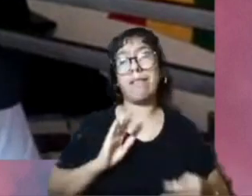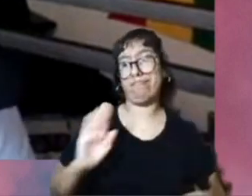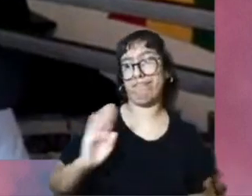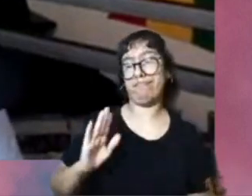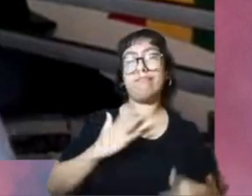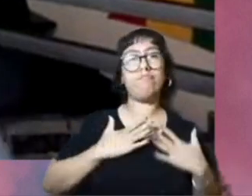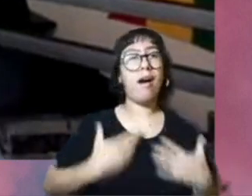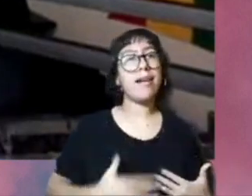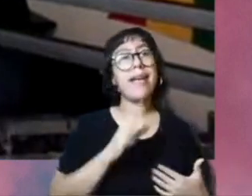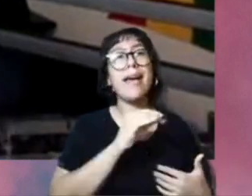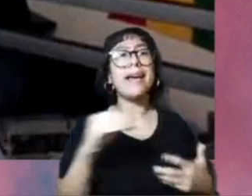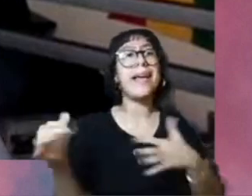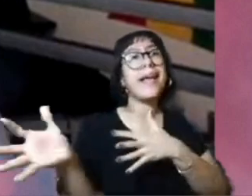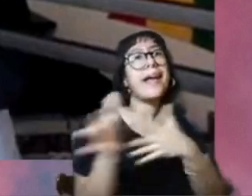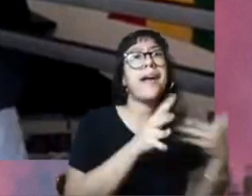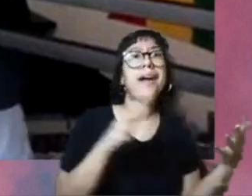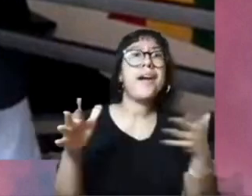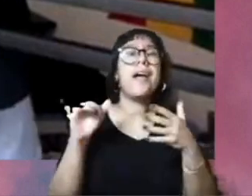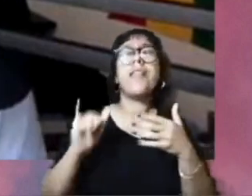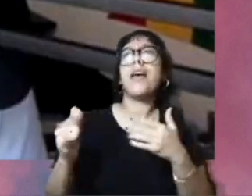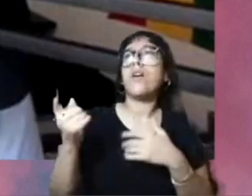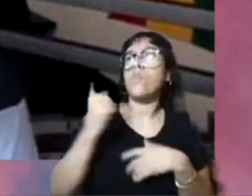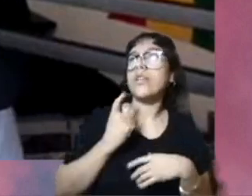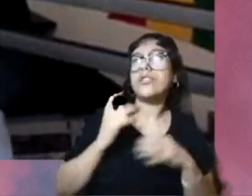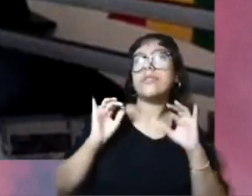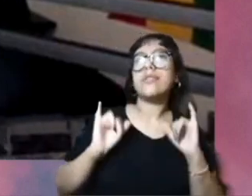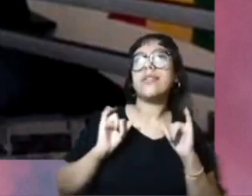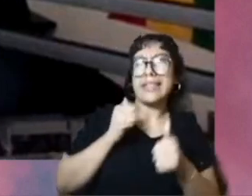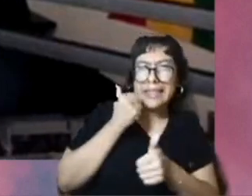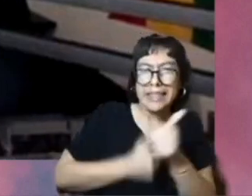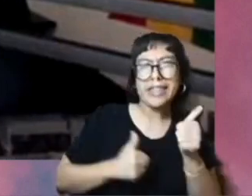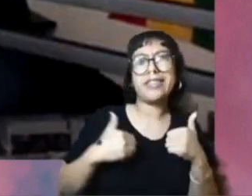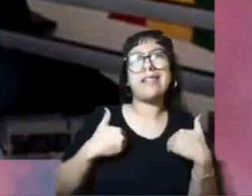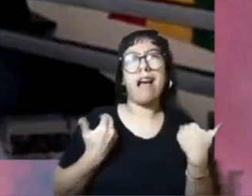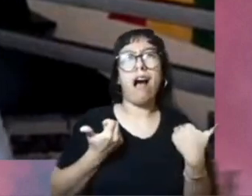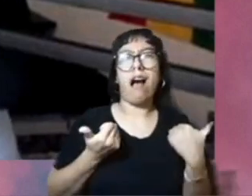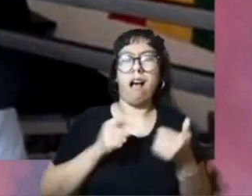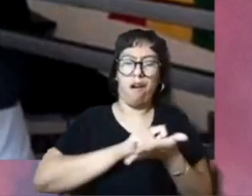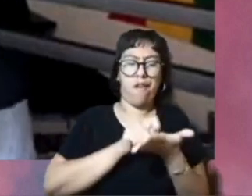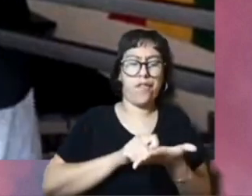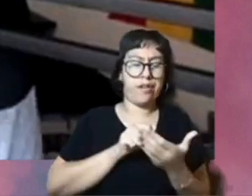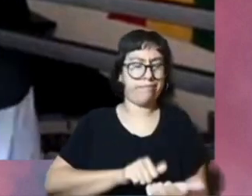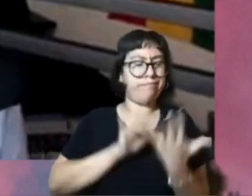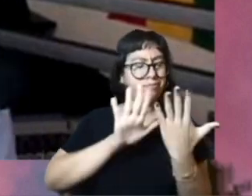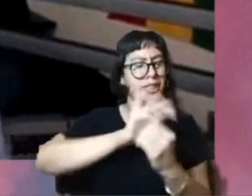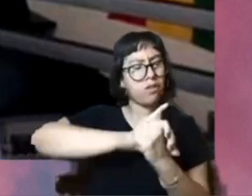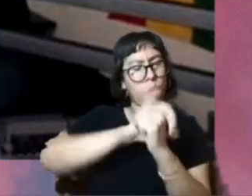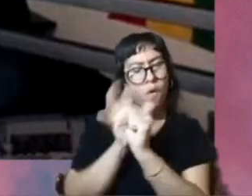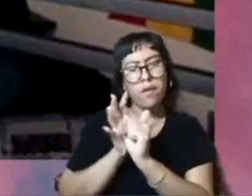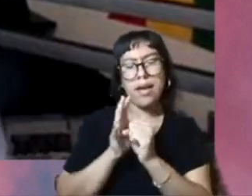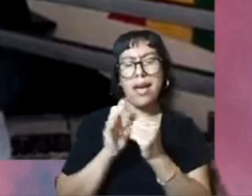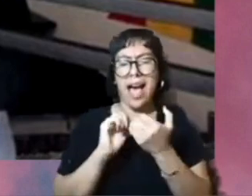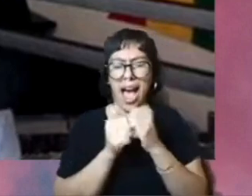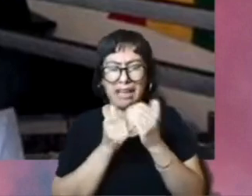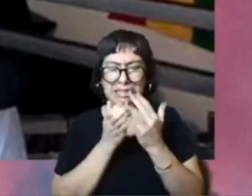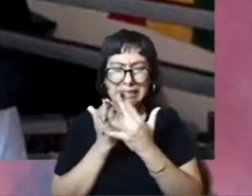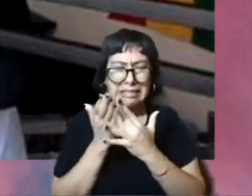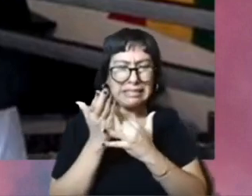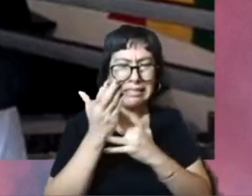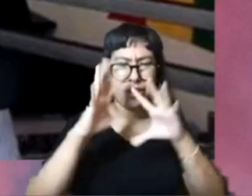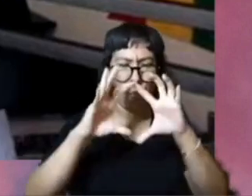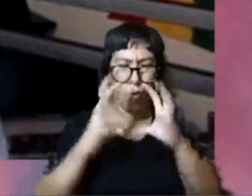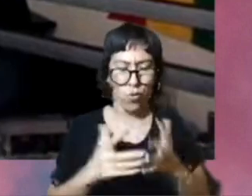and the Air because it reflected a question that each of these young authors addresses in their own way, which is, what does it mean to navigate the world in this